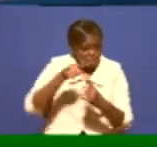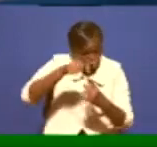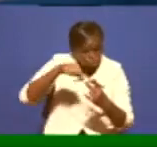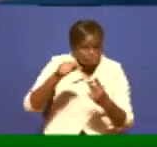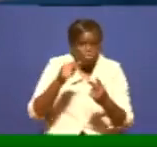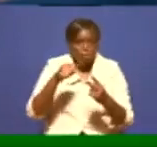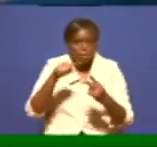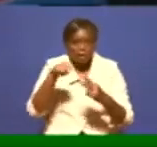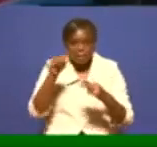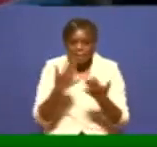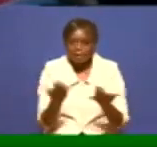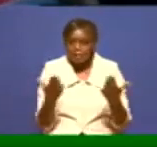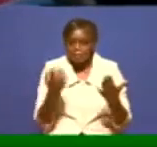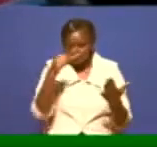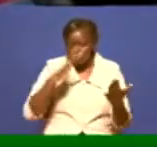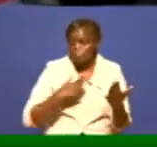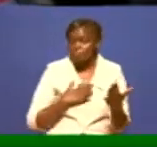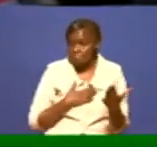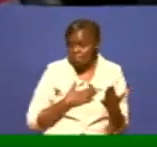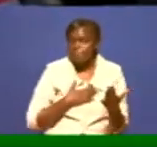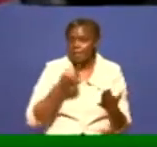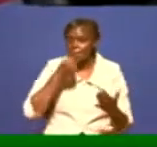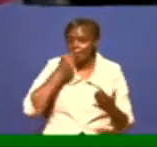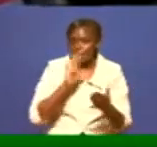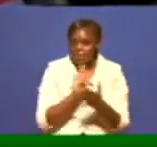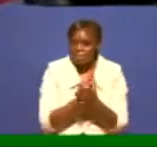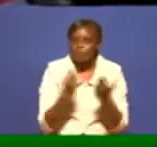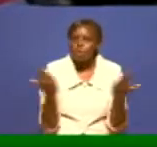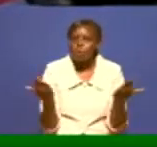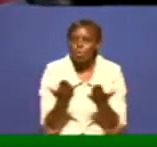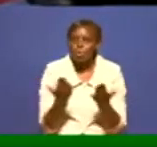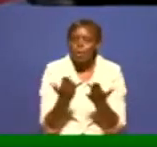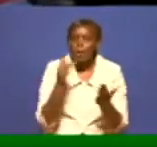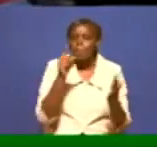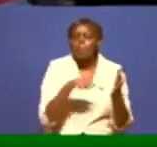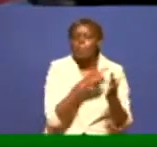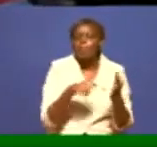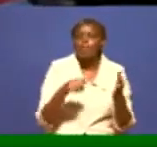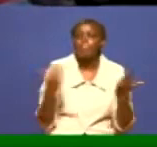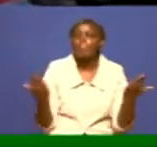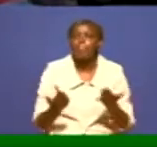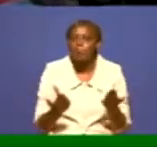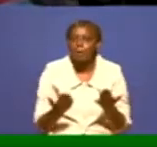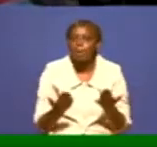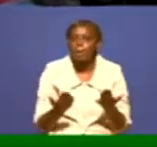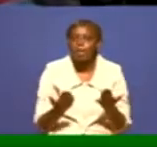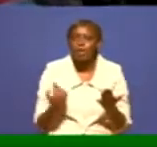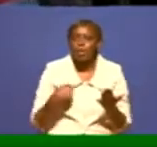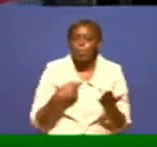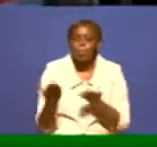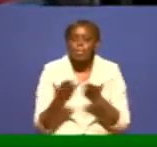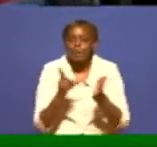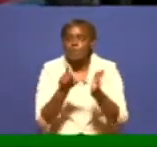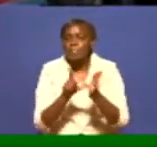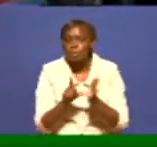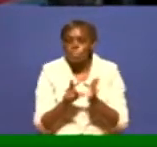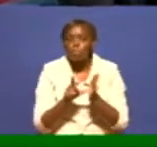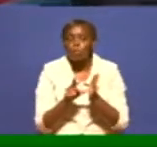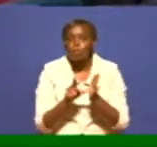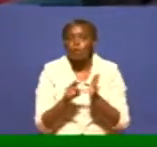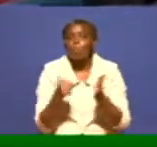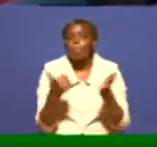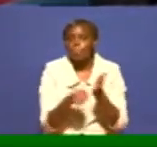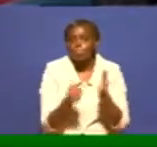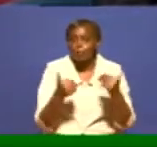Because for me, I believe where we went wrong and why we are not able to service our debt, Honorable Speaker, is